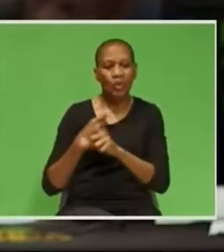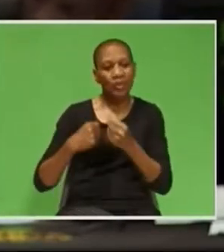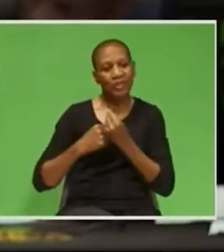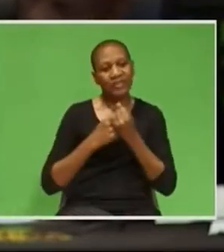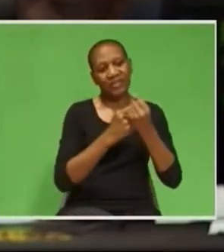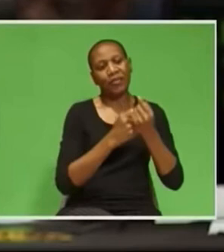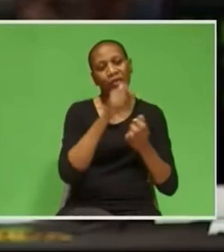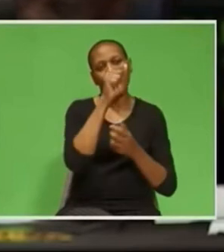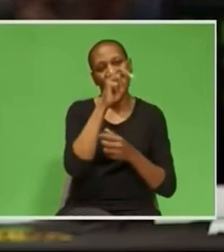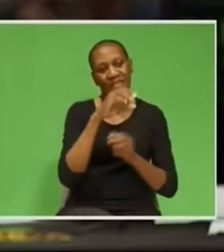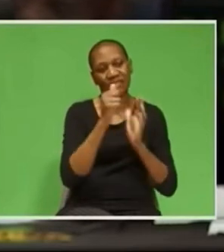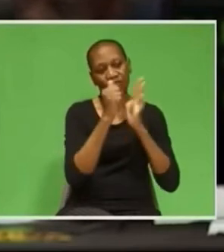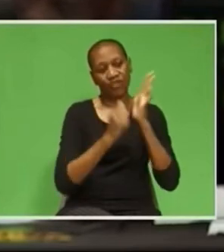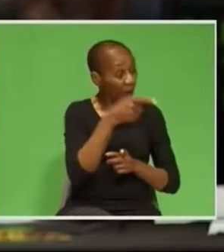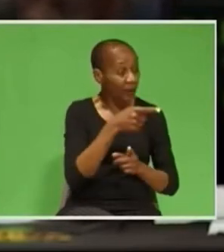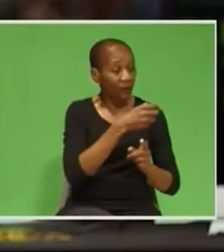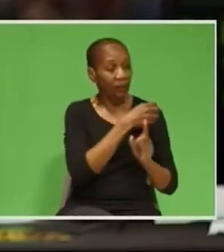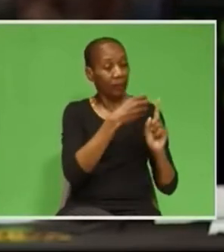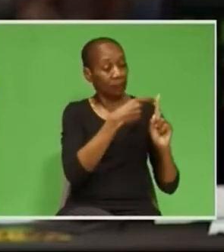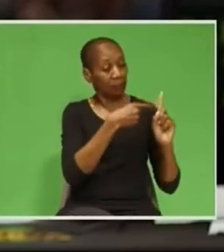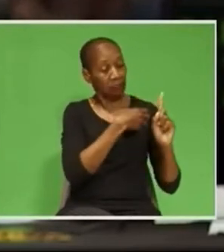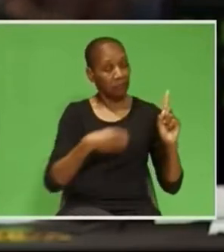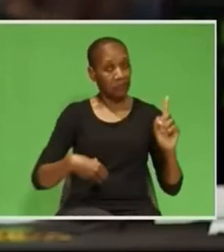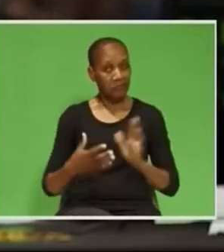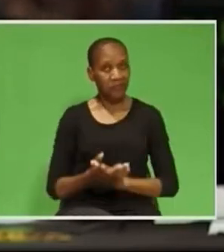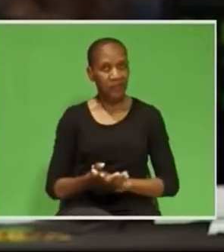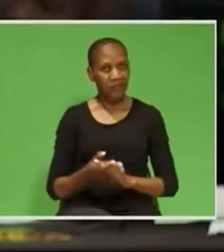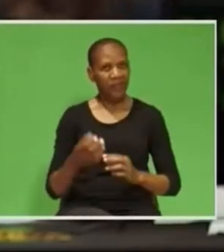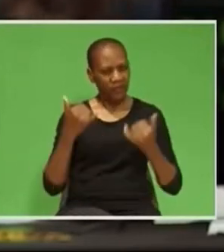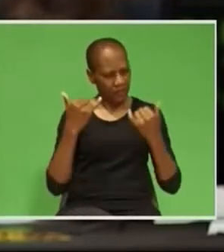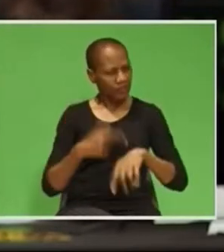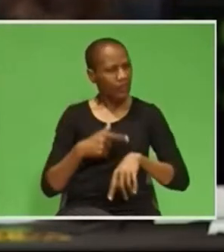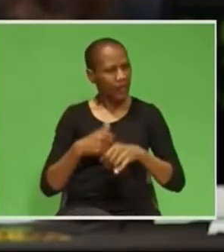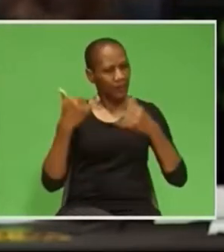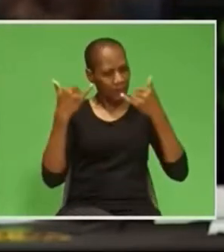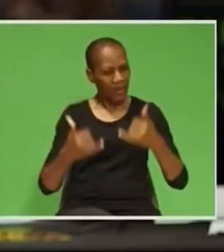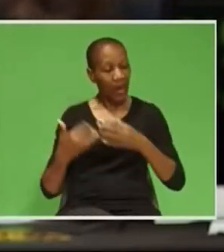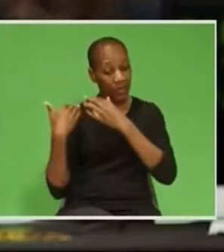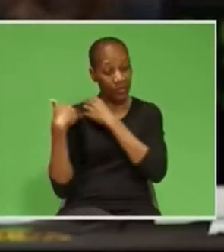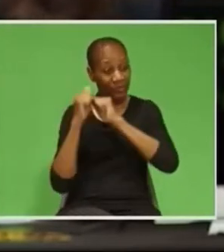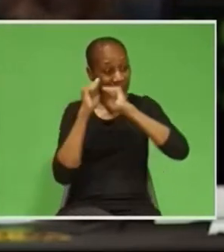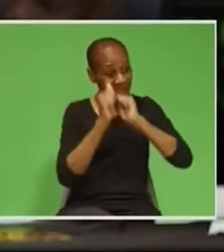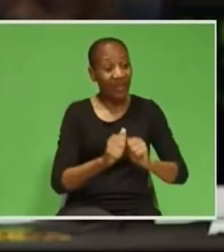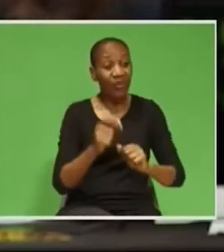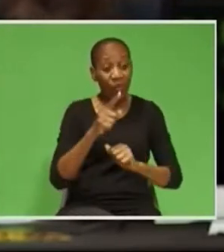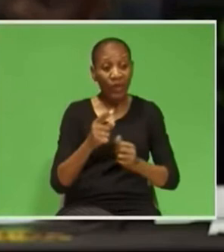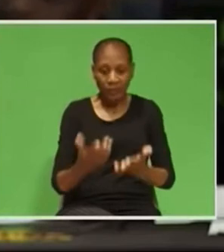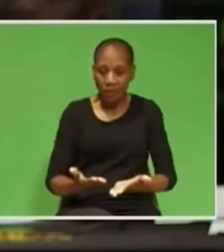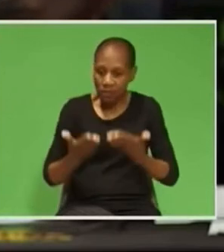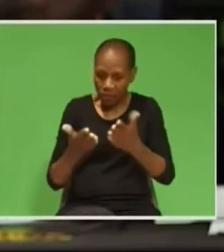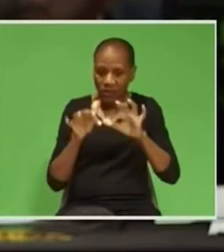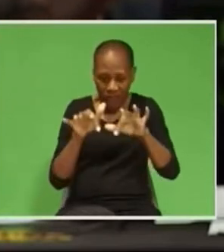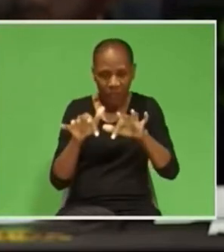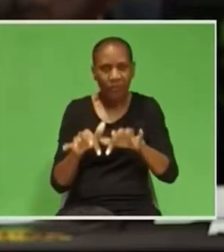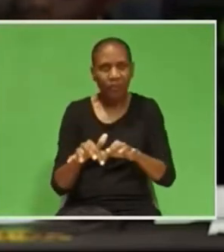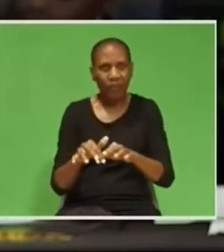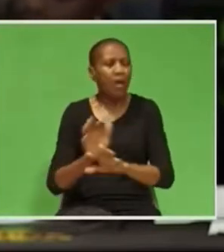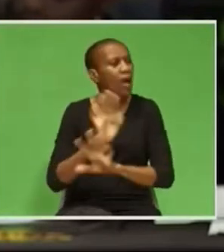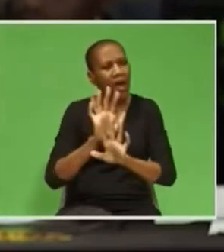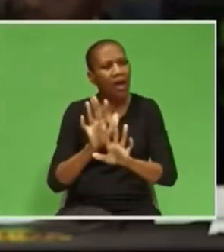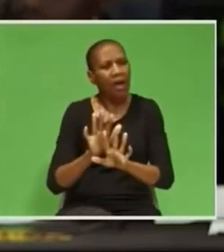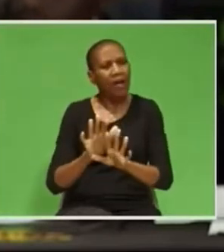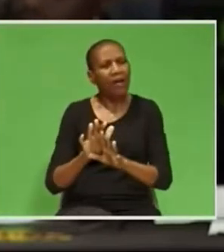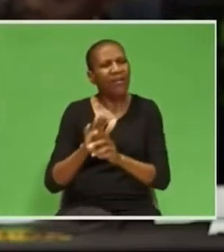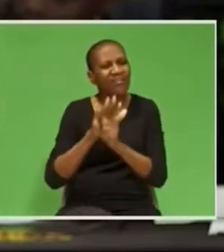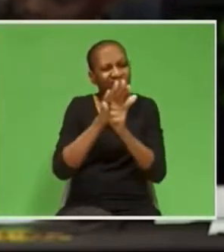own party's agenda, Mr. President? It's time that you realize that your responsibility is to the citizens and not to